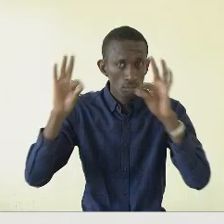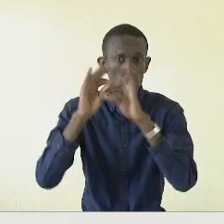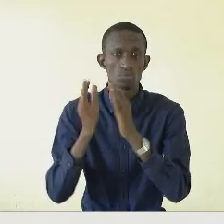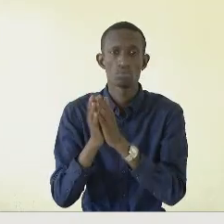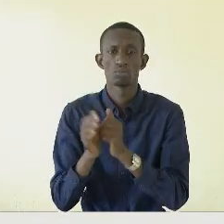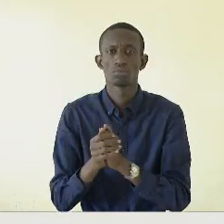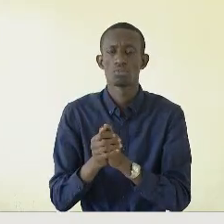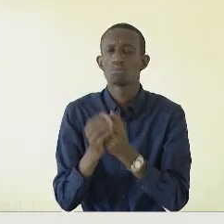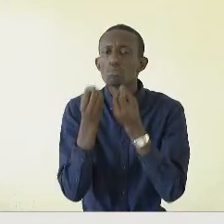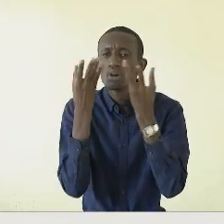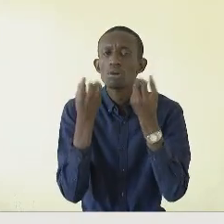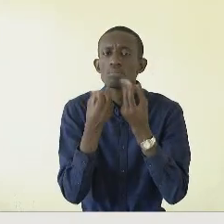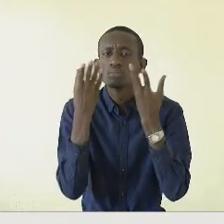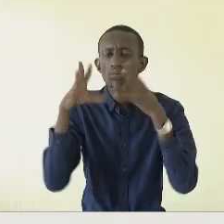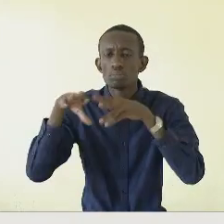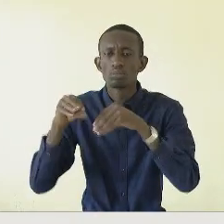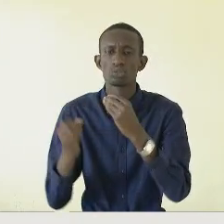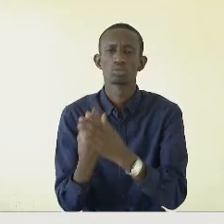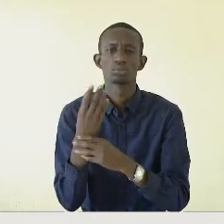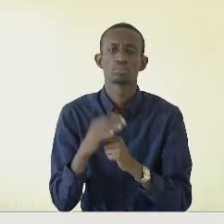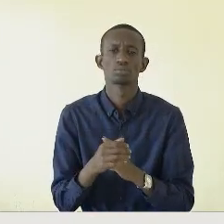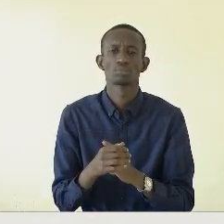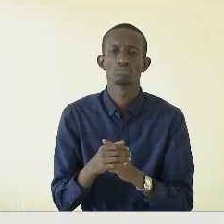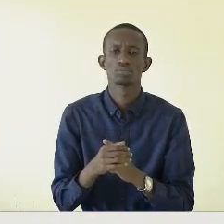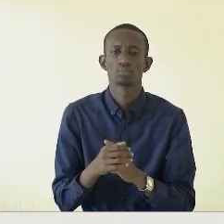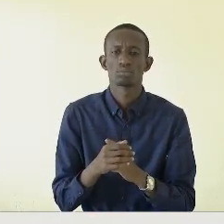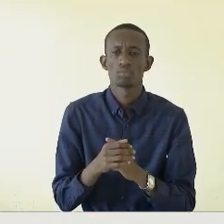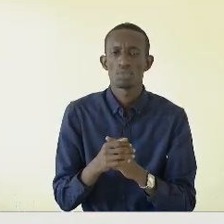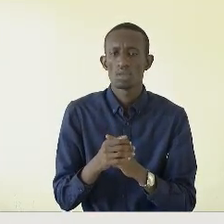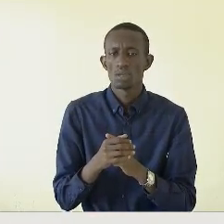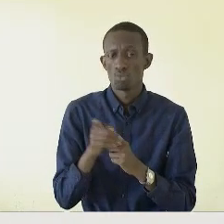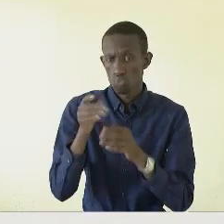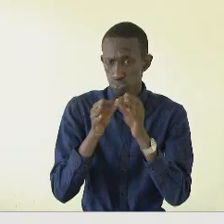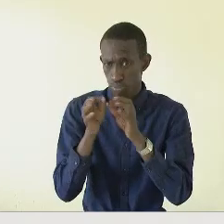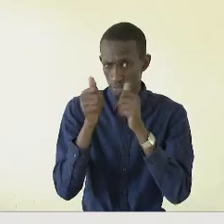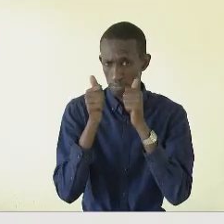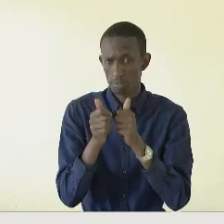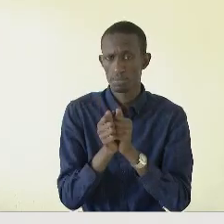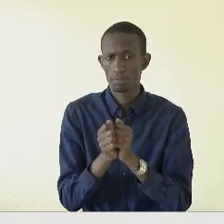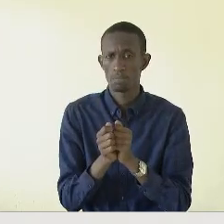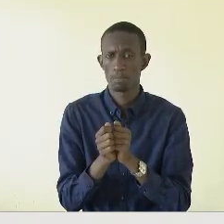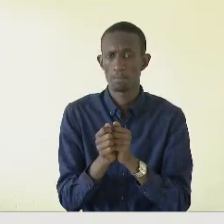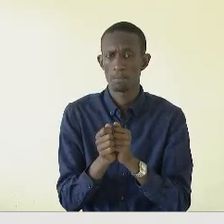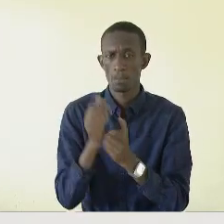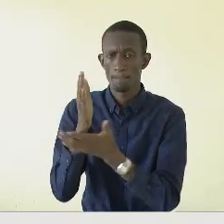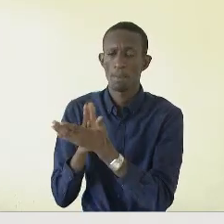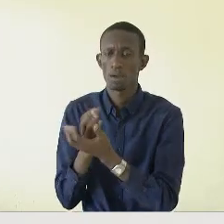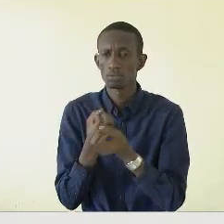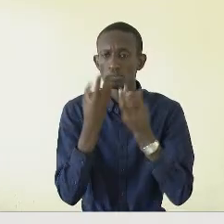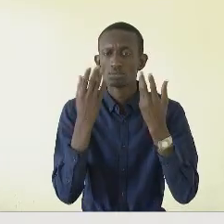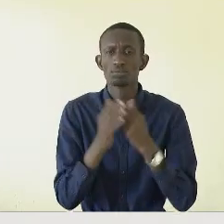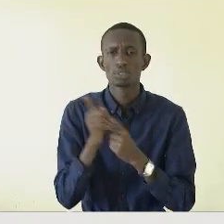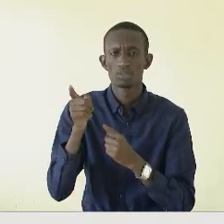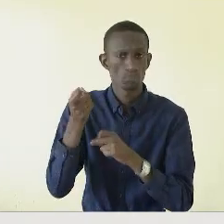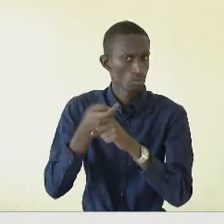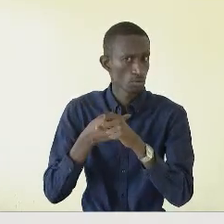External structure and the importance of flowering plants. This is from Unit 3,